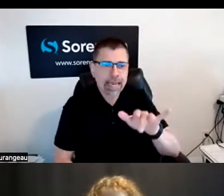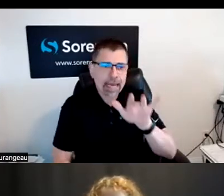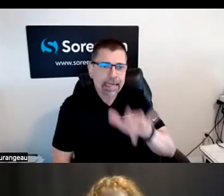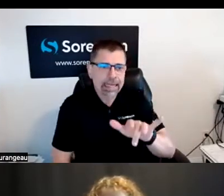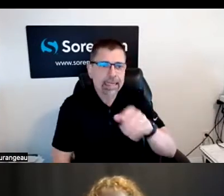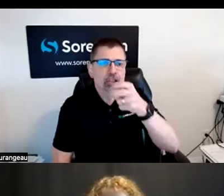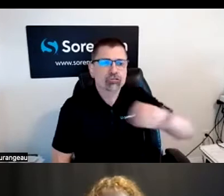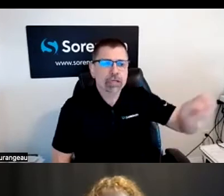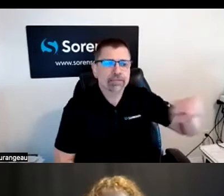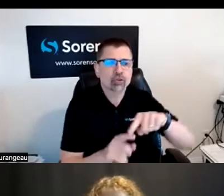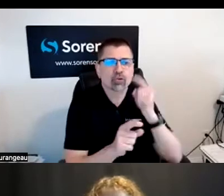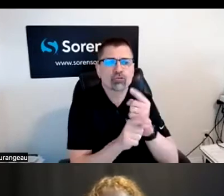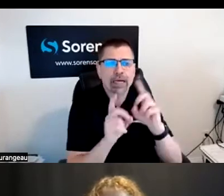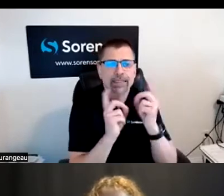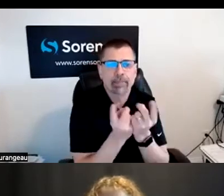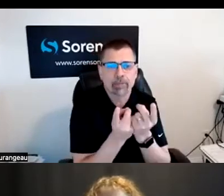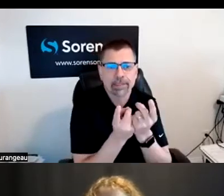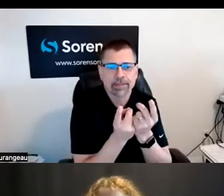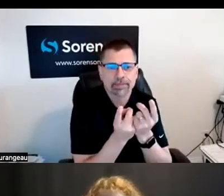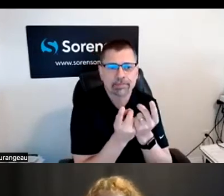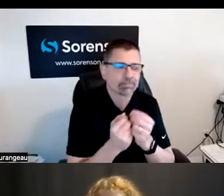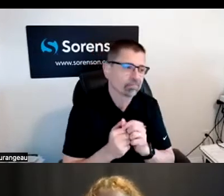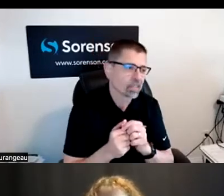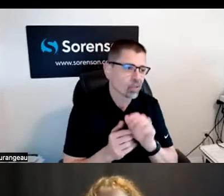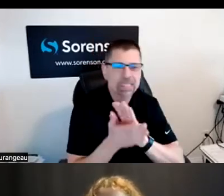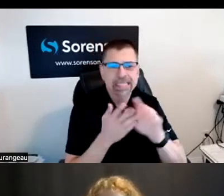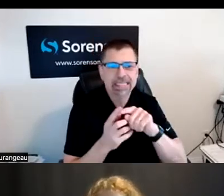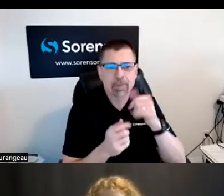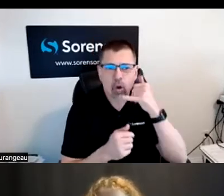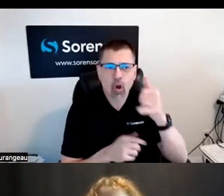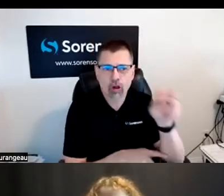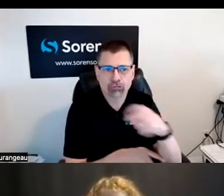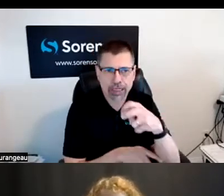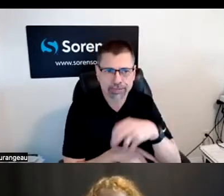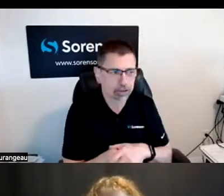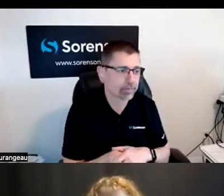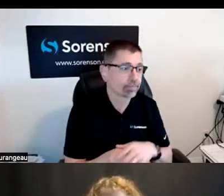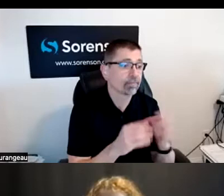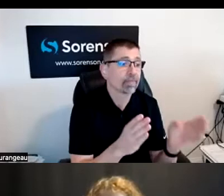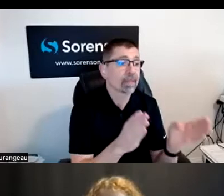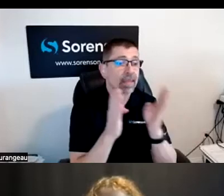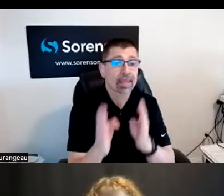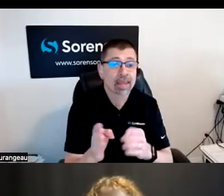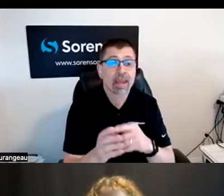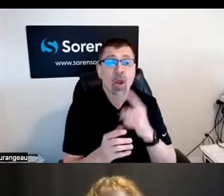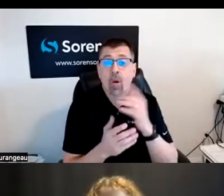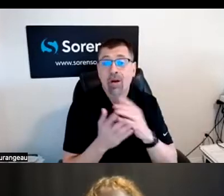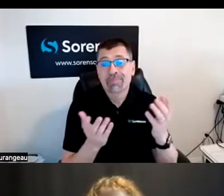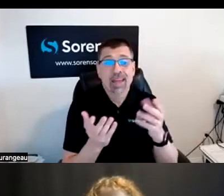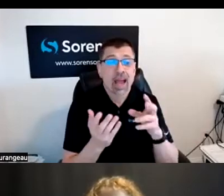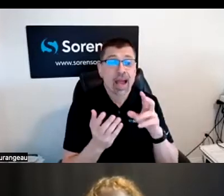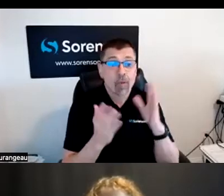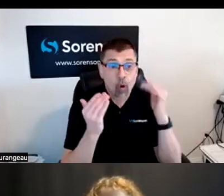school or superintendent. I can use call transfer to get them over to the right department. So that's a nice feature.